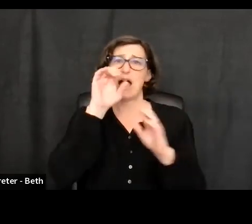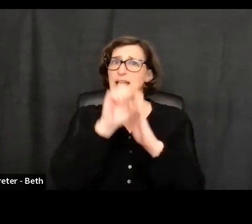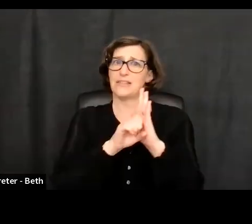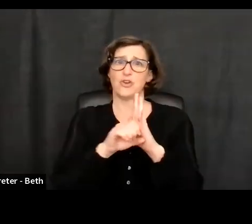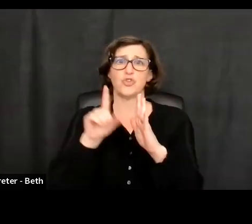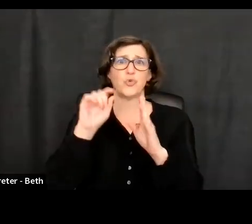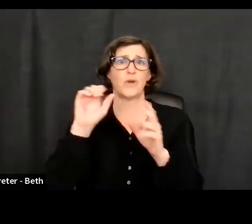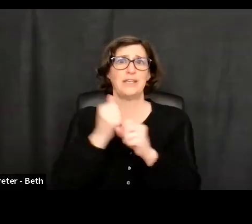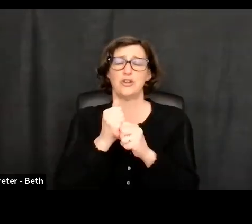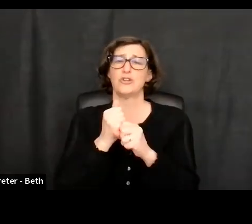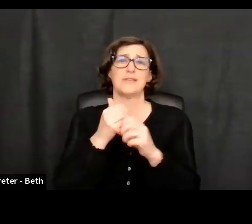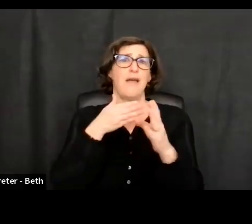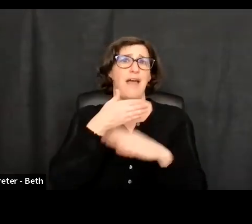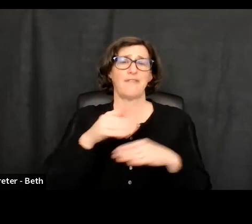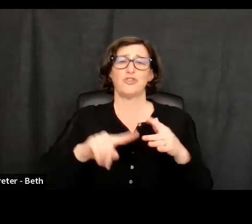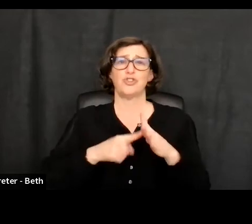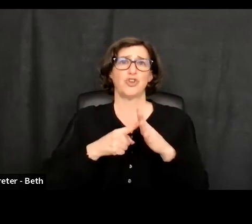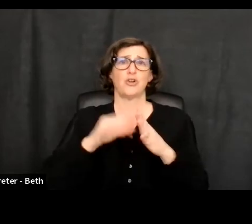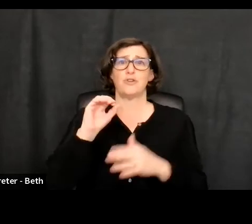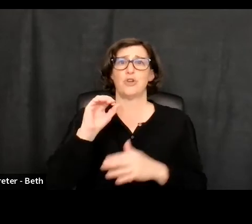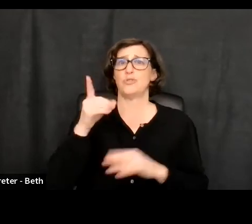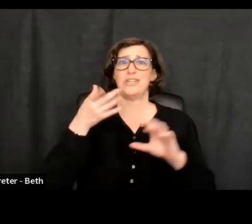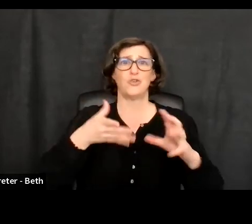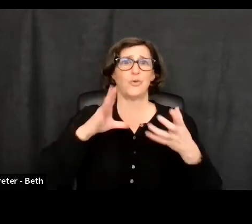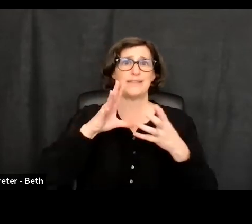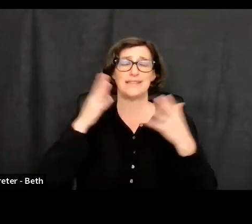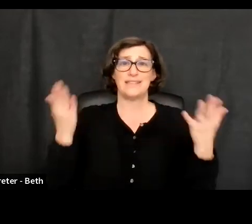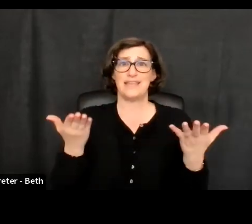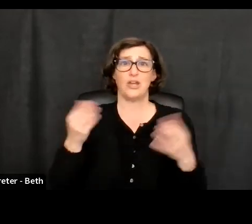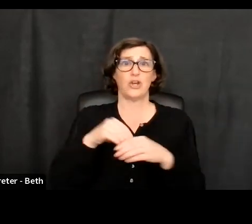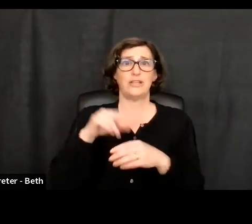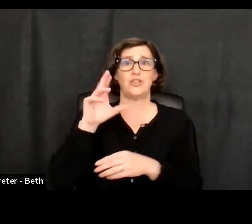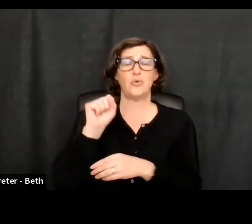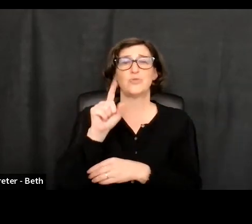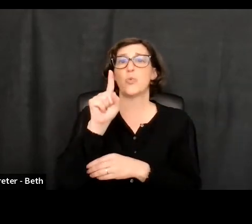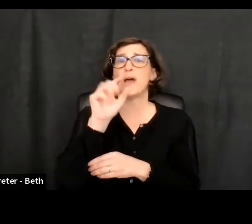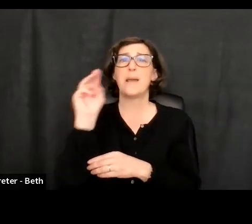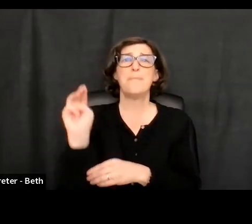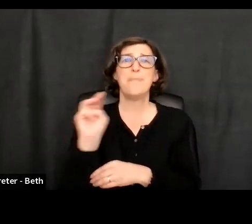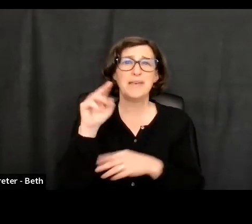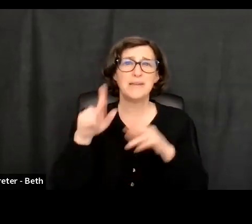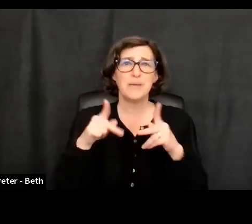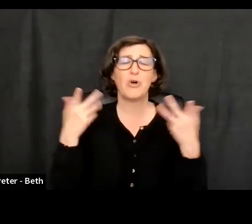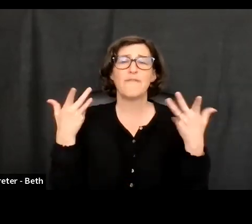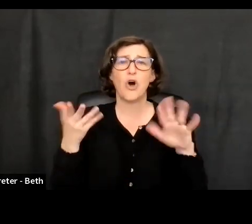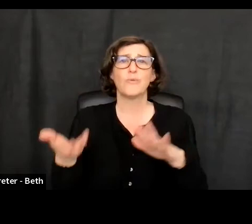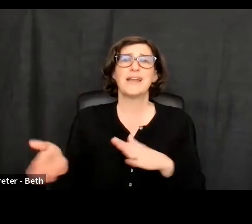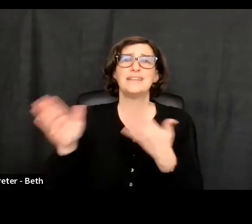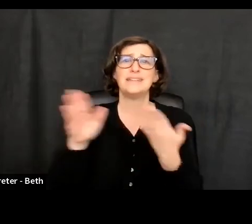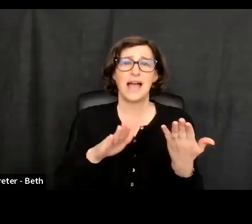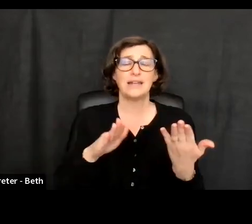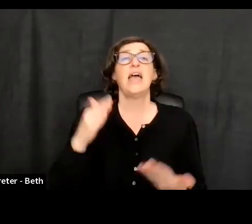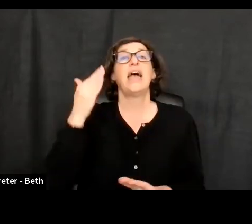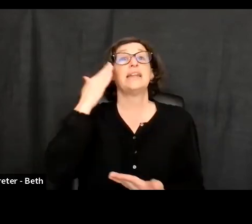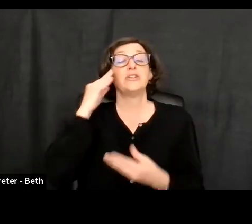overdose crisis here in the United States, where we've already lost over 1 million people. And we also know that the rates are absolutely devastating in Canada. I do